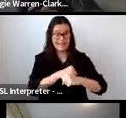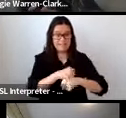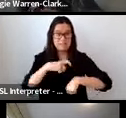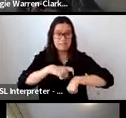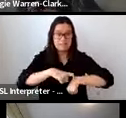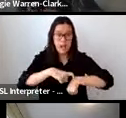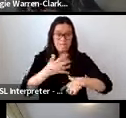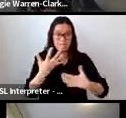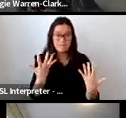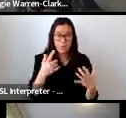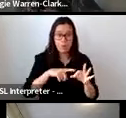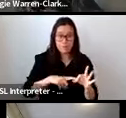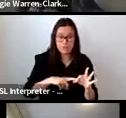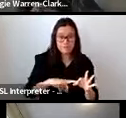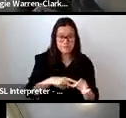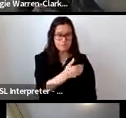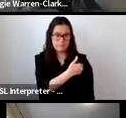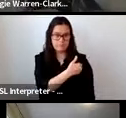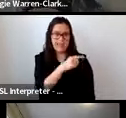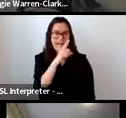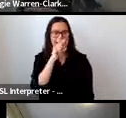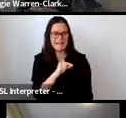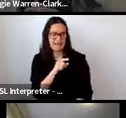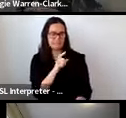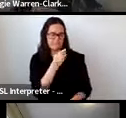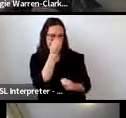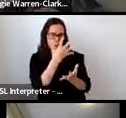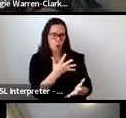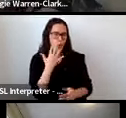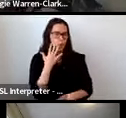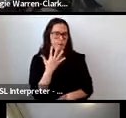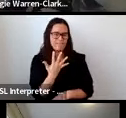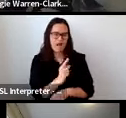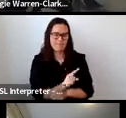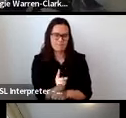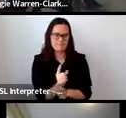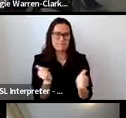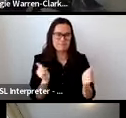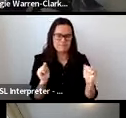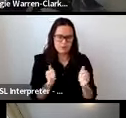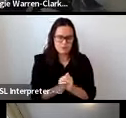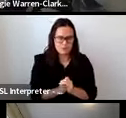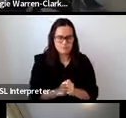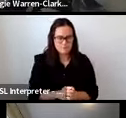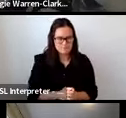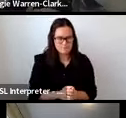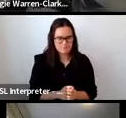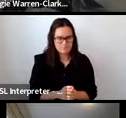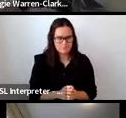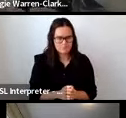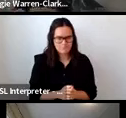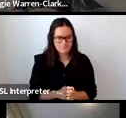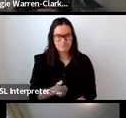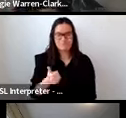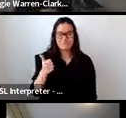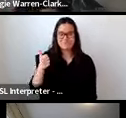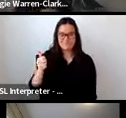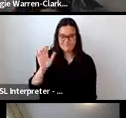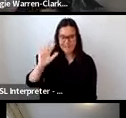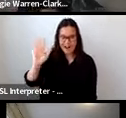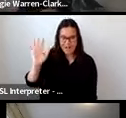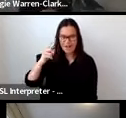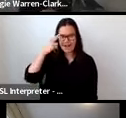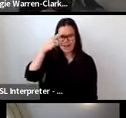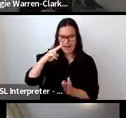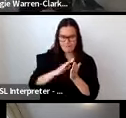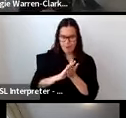leave time for questions, up to you though. This is your time completely. Ngā mihi nui. Thank you. Hello, I'm Holly